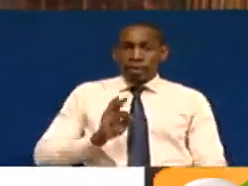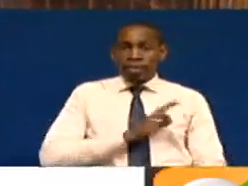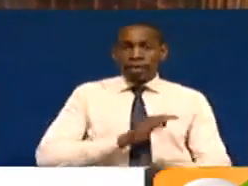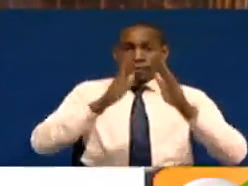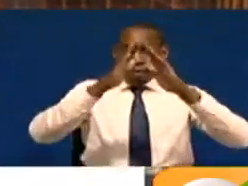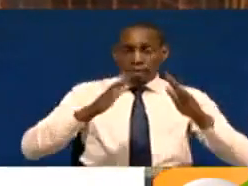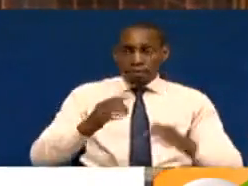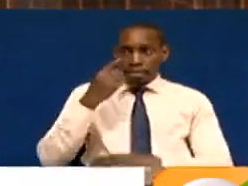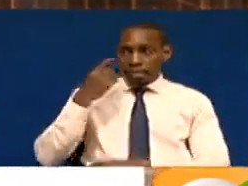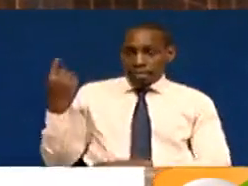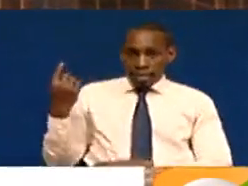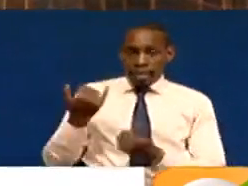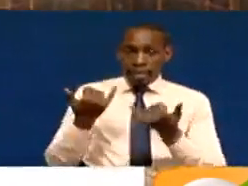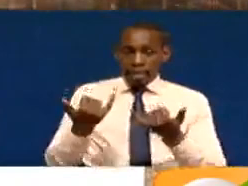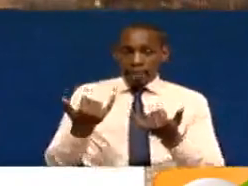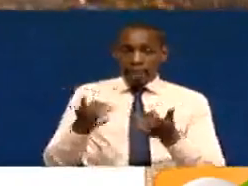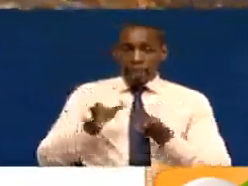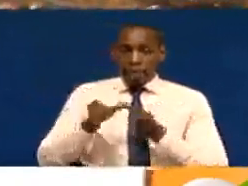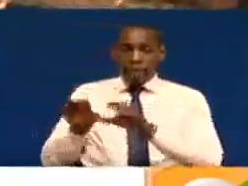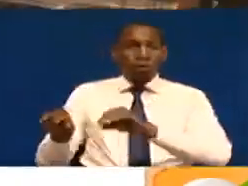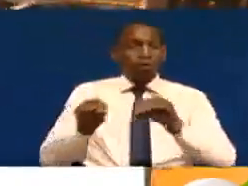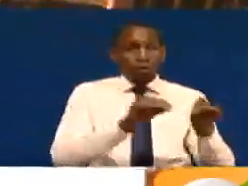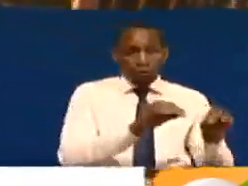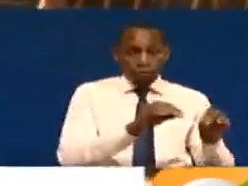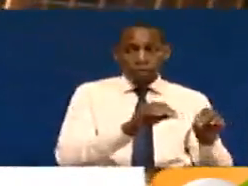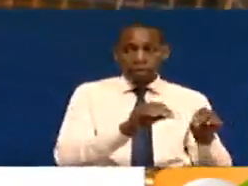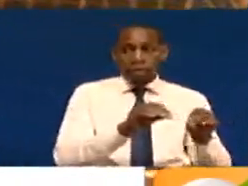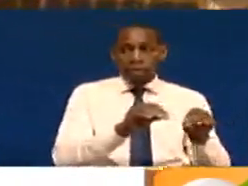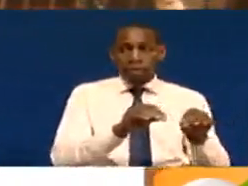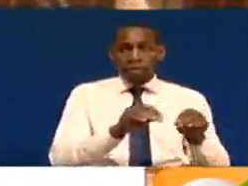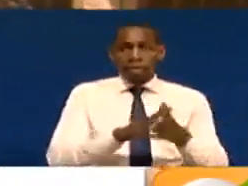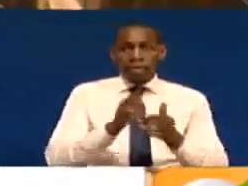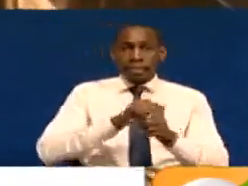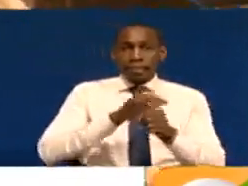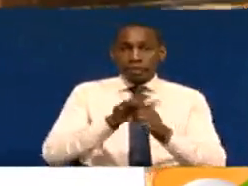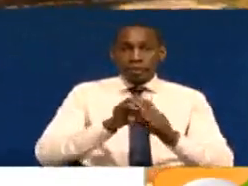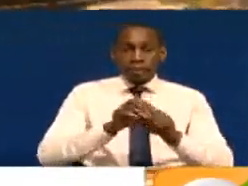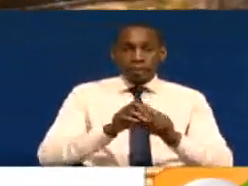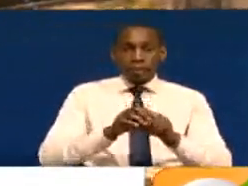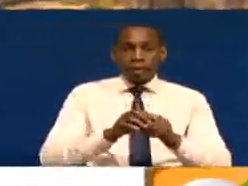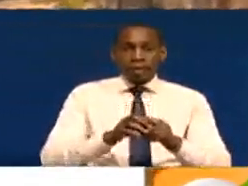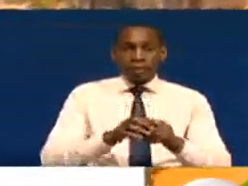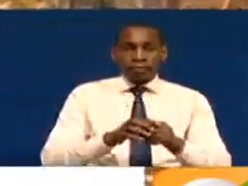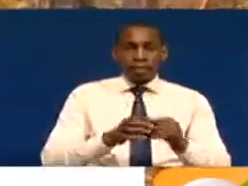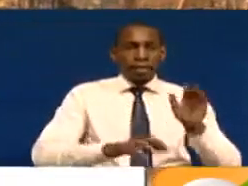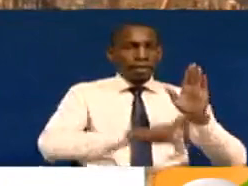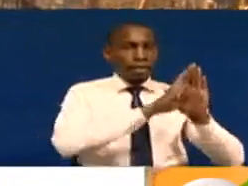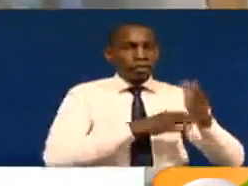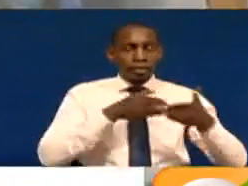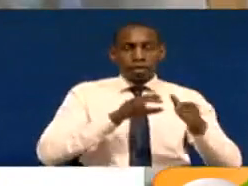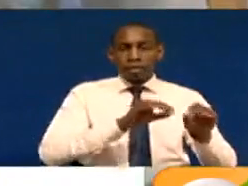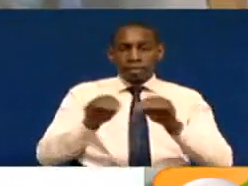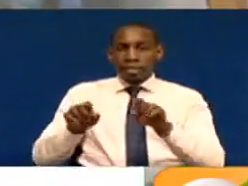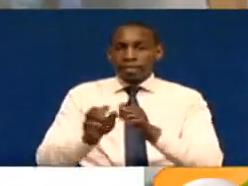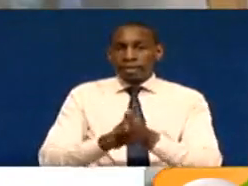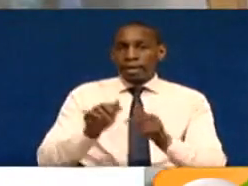in Pumwani, suddenly found themselves out in the cold during the then COVID-19 imposed curfew, and she blames the